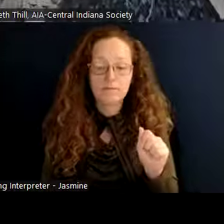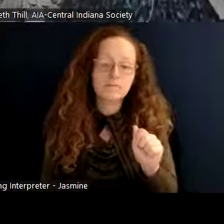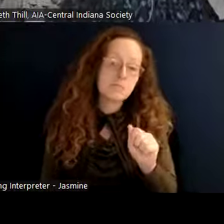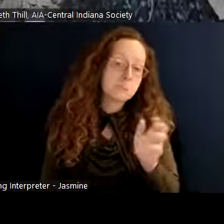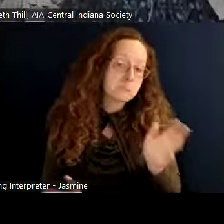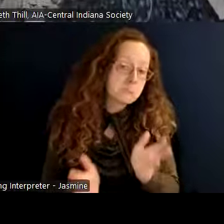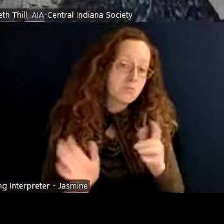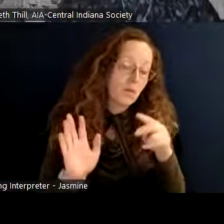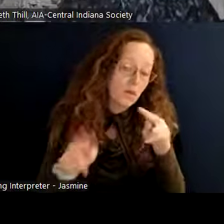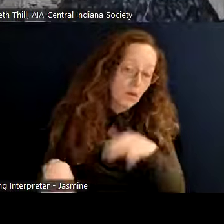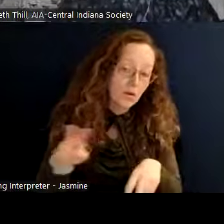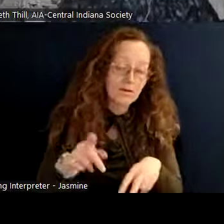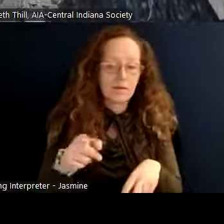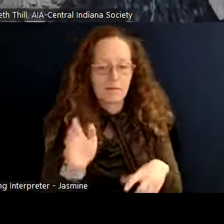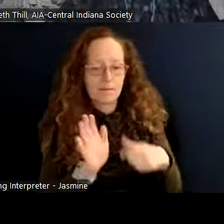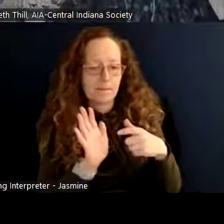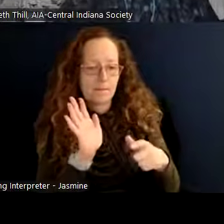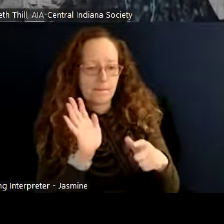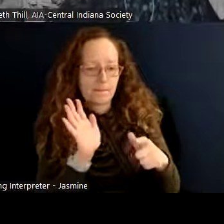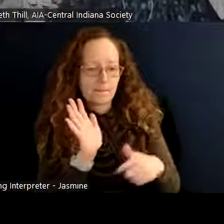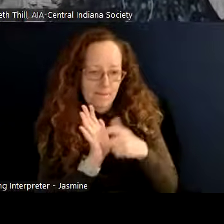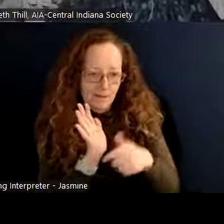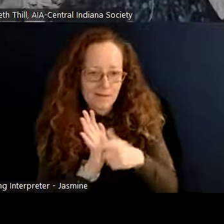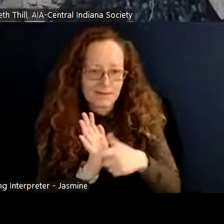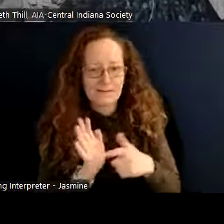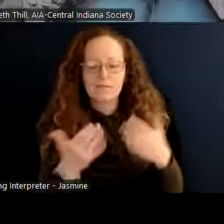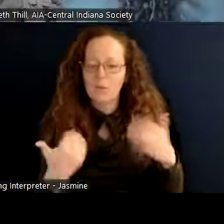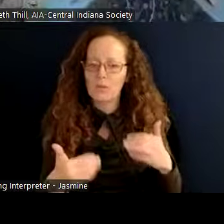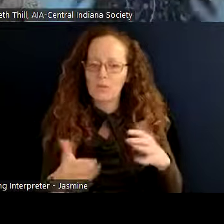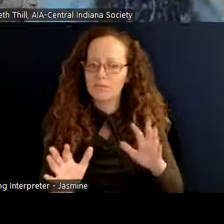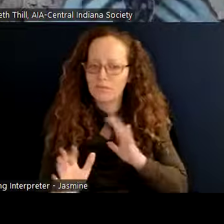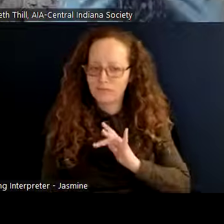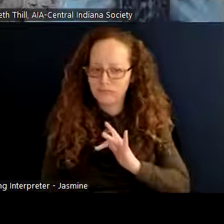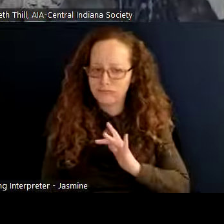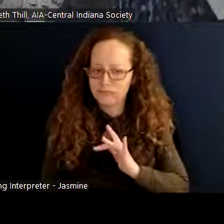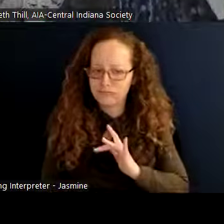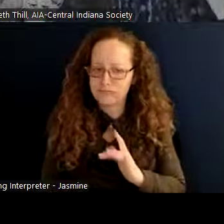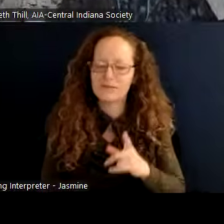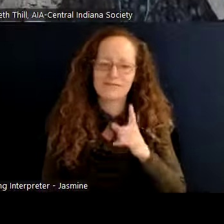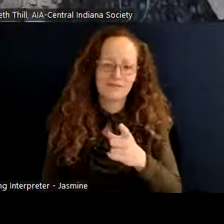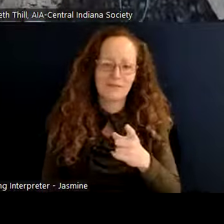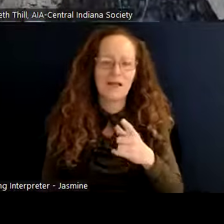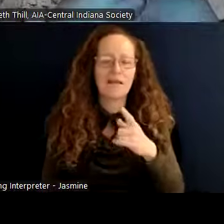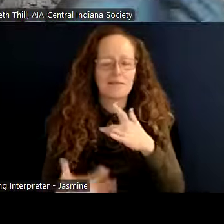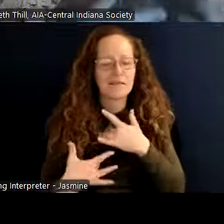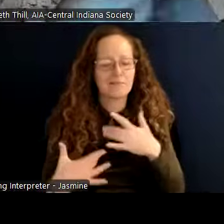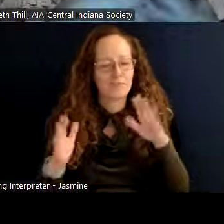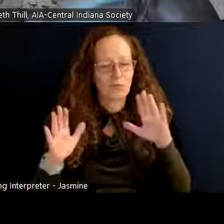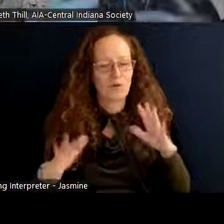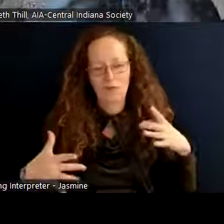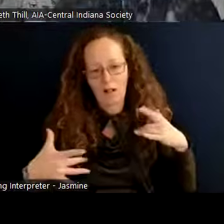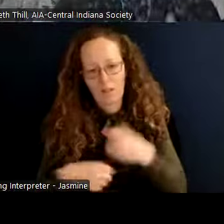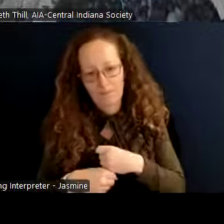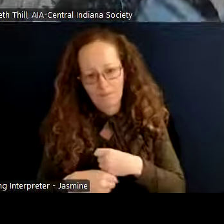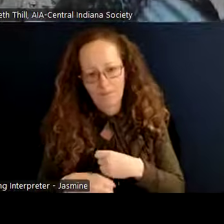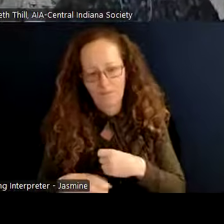Archaeology magazine. It's a fabulous magazine. It's a wonderful synthesis of not only what